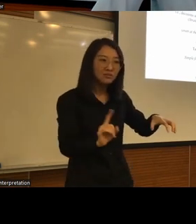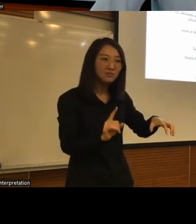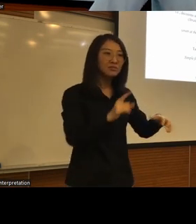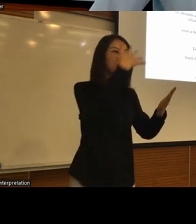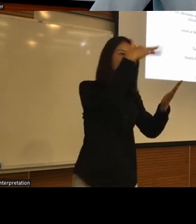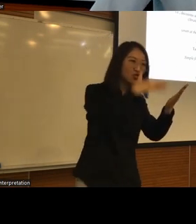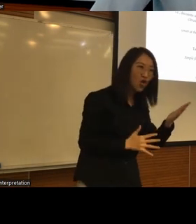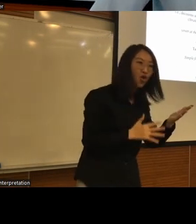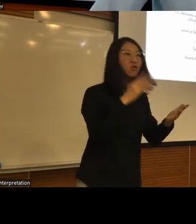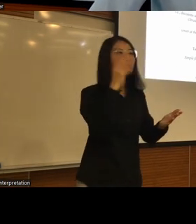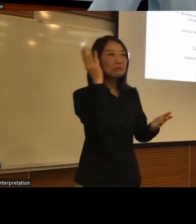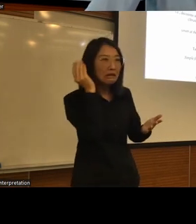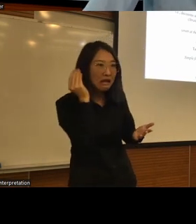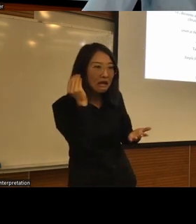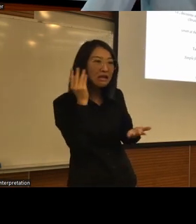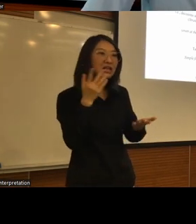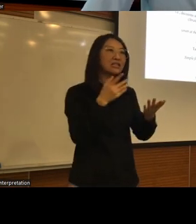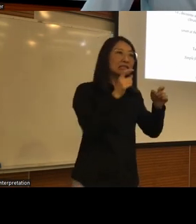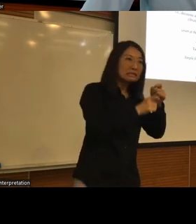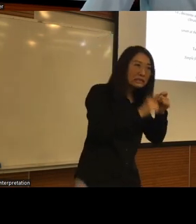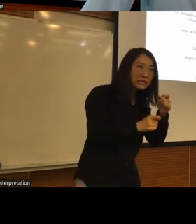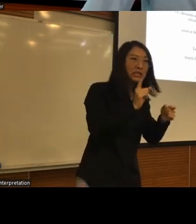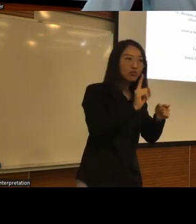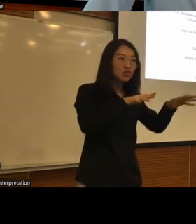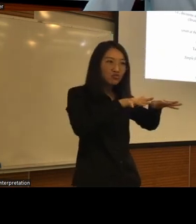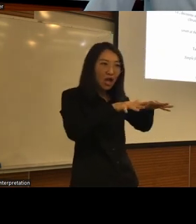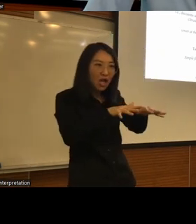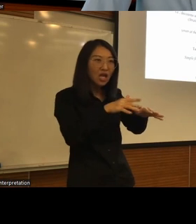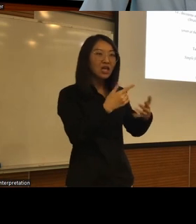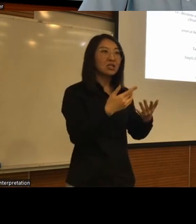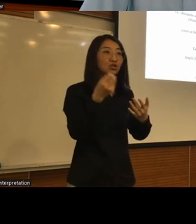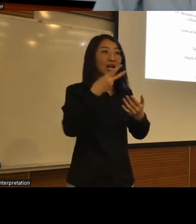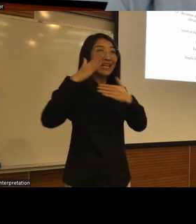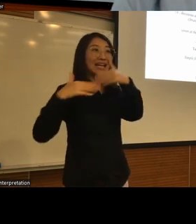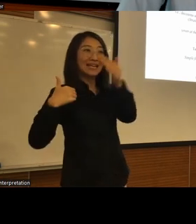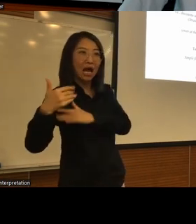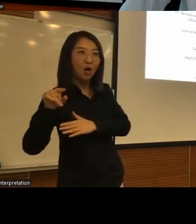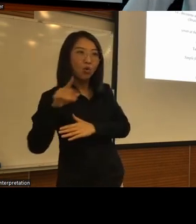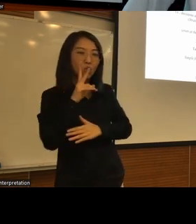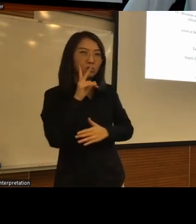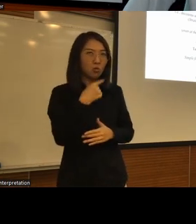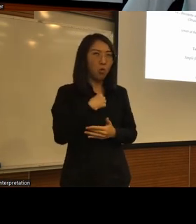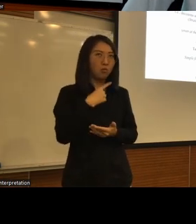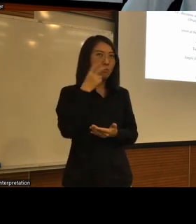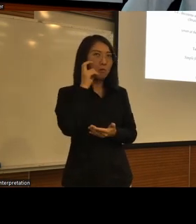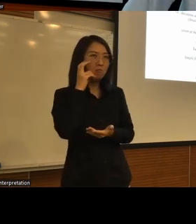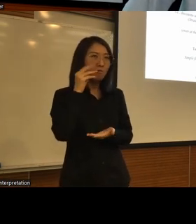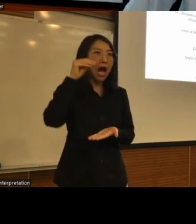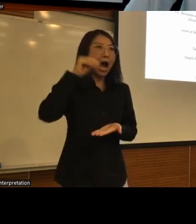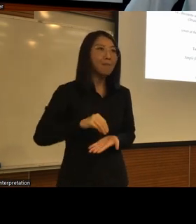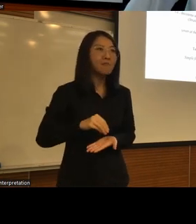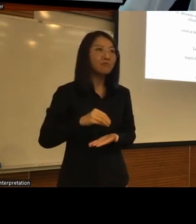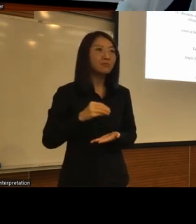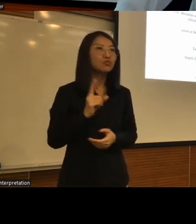preparation, etc. Tactics, I talk about tactics as decisions that you have to take and